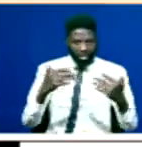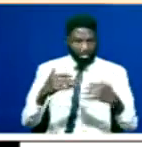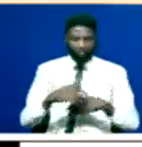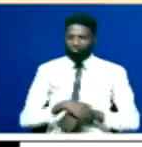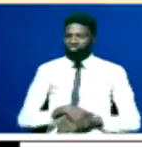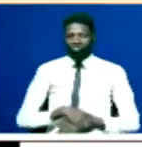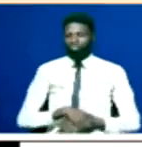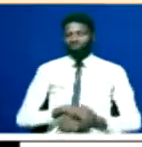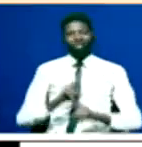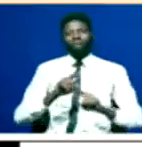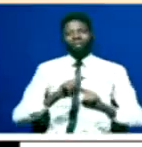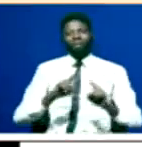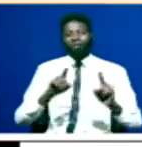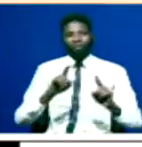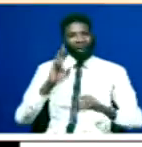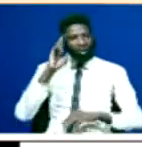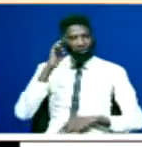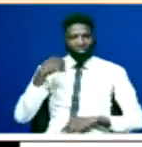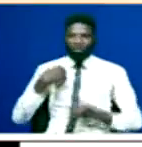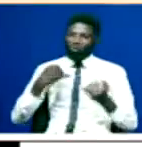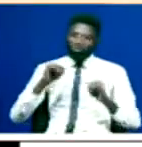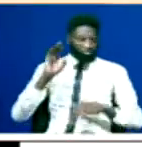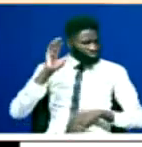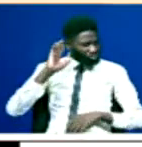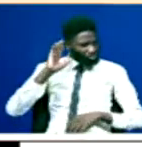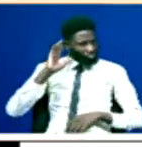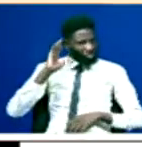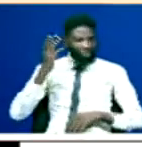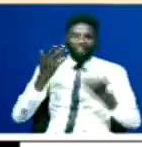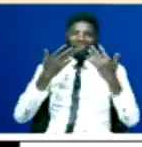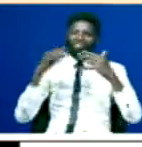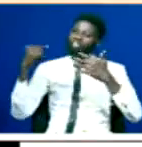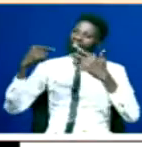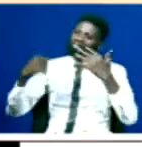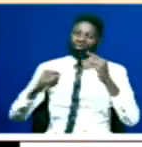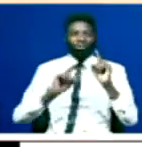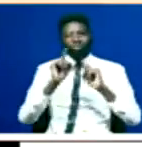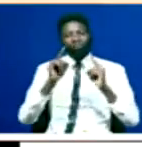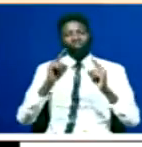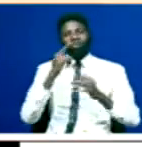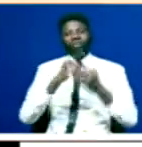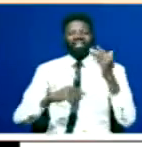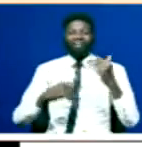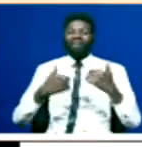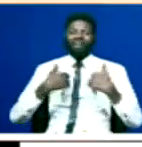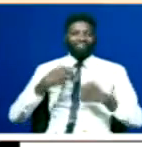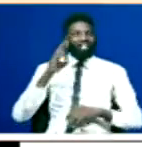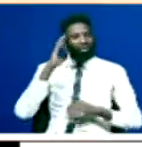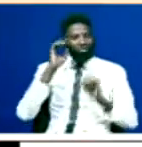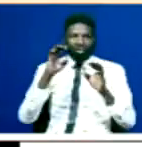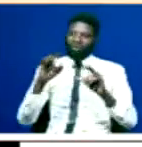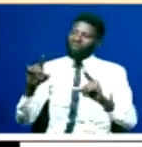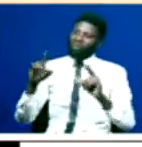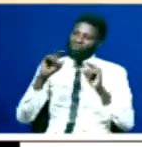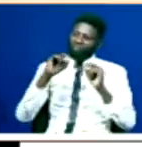no reason I have tried to listen to him what he is saying he is telling us he doesn't believe